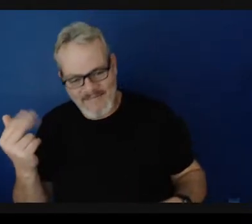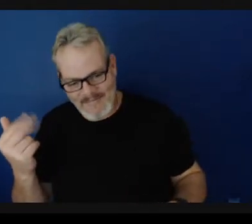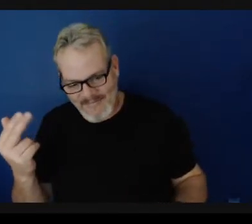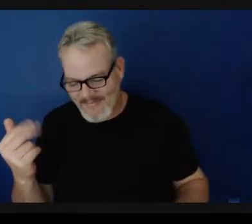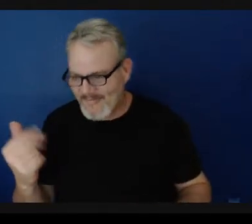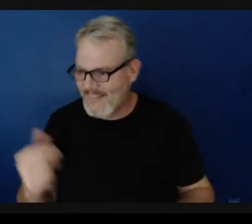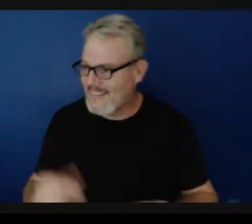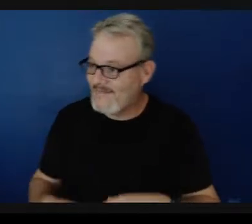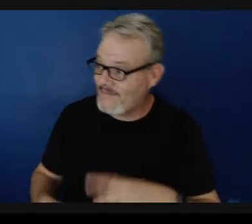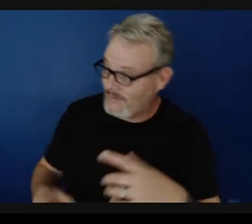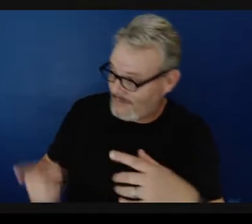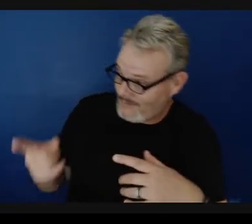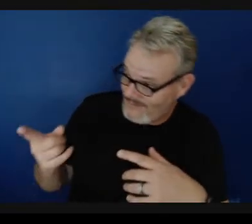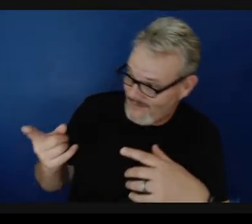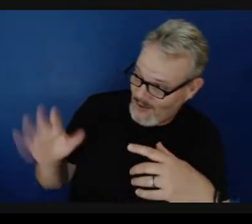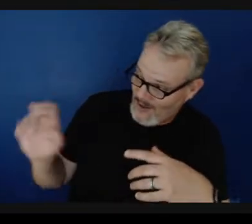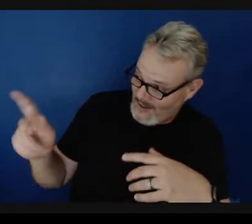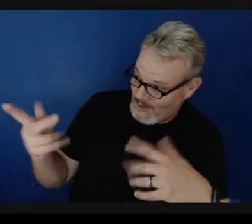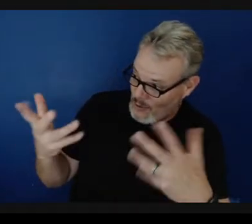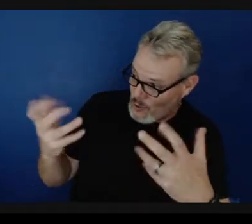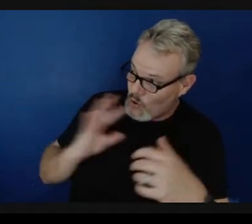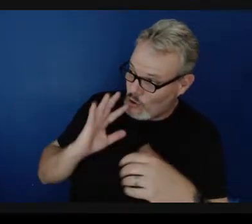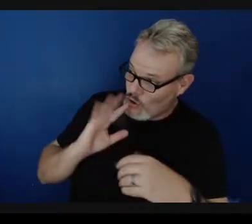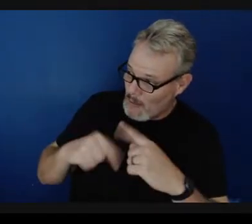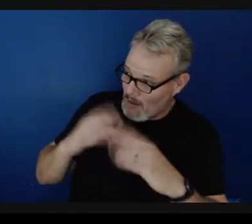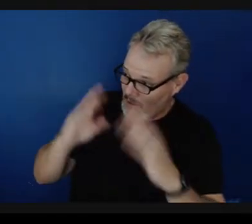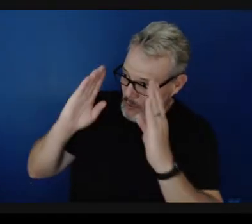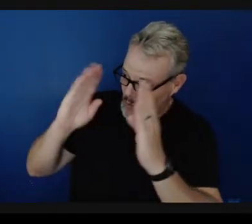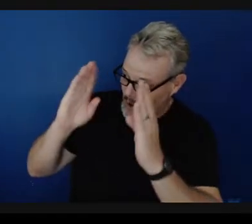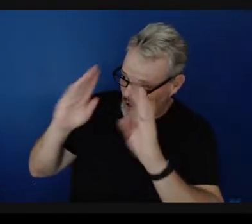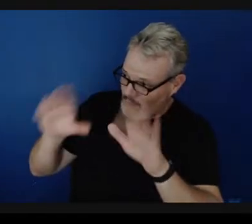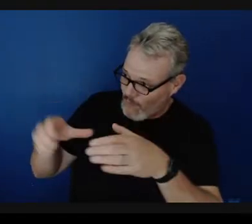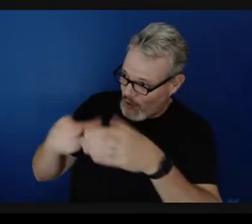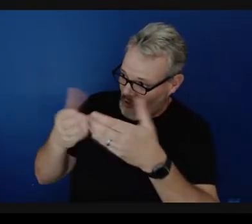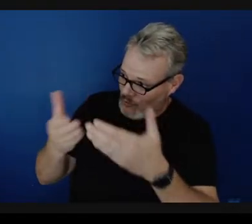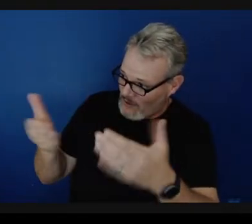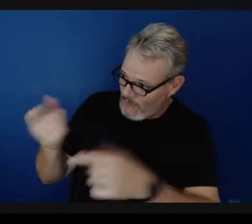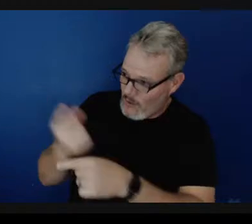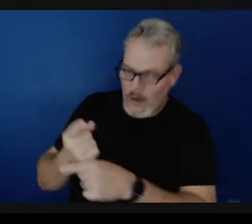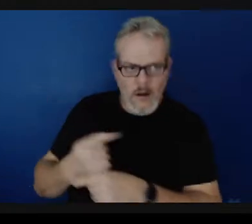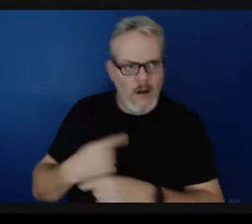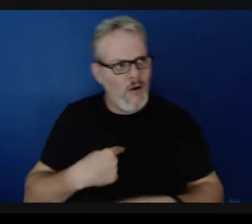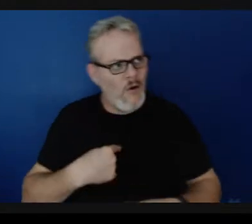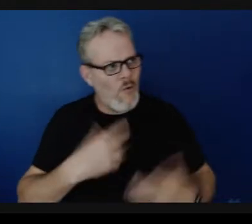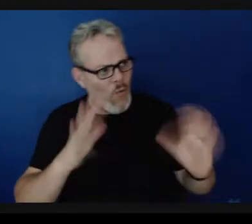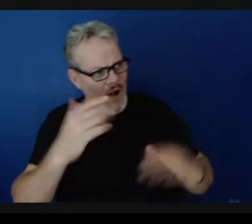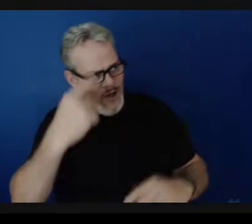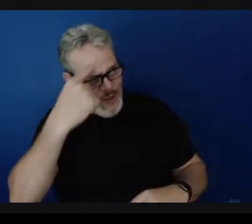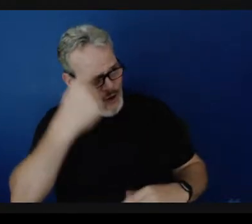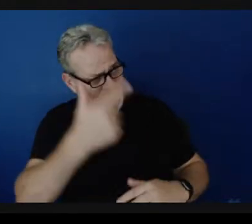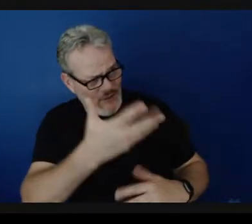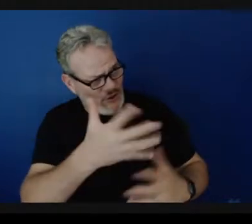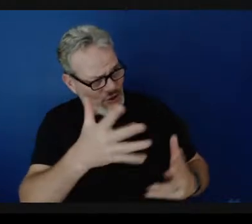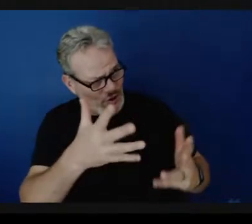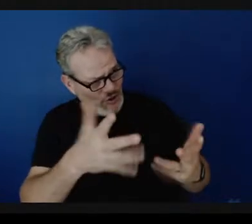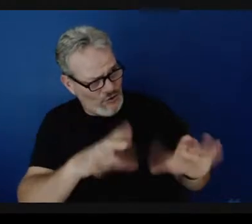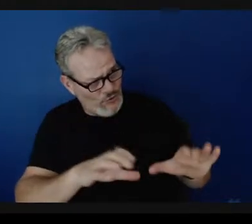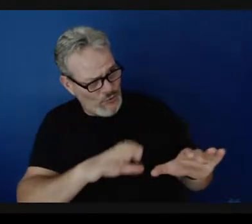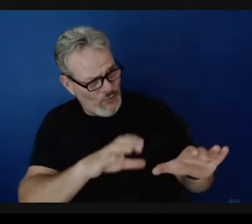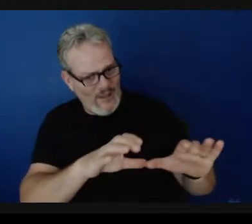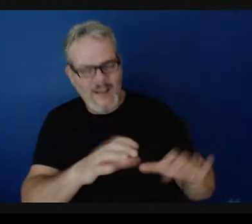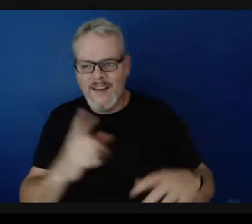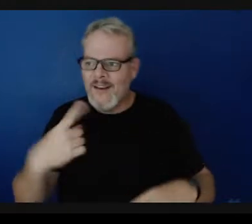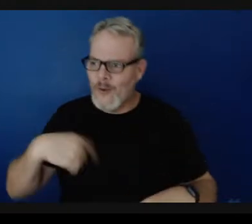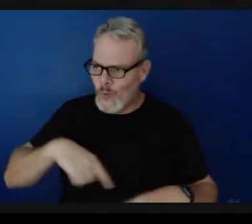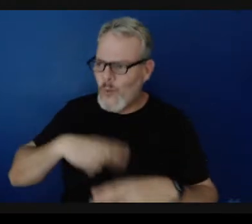Okay, so you wanted to talk about the volcano awareness stuff, yes? I thought you guys were talking about that as a community corner. Is that? We